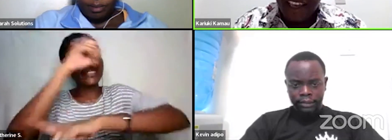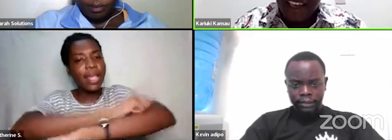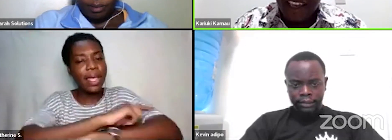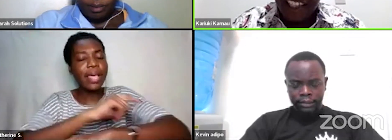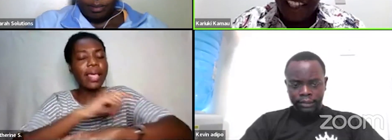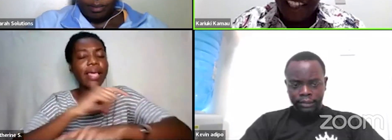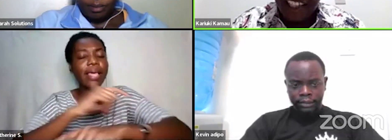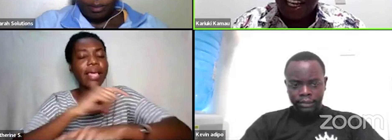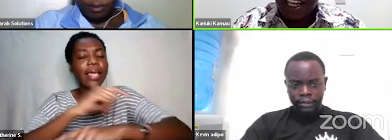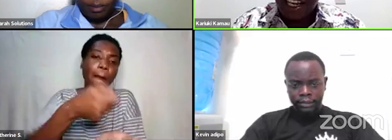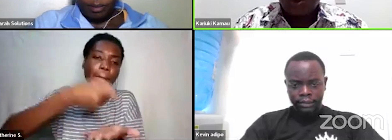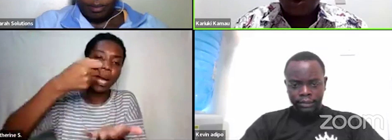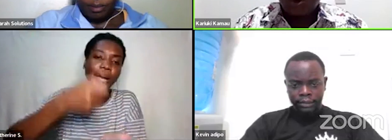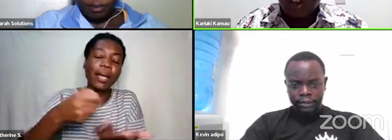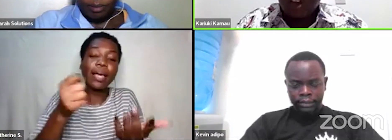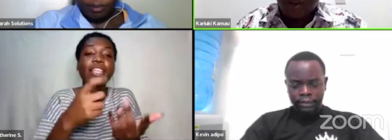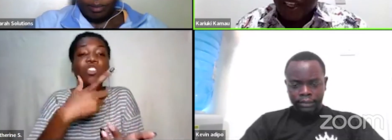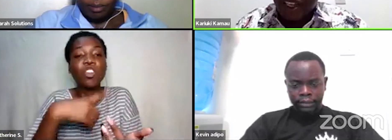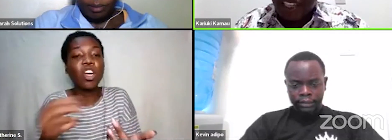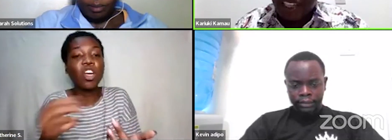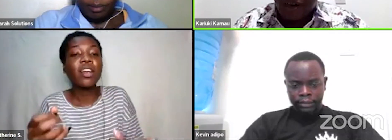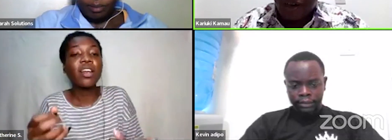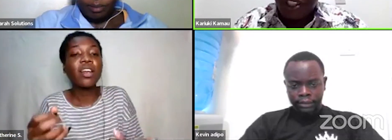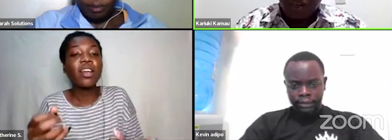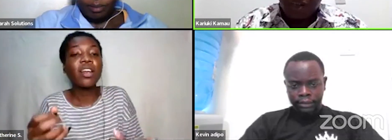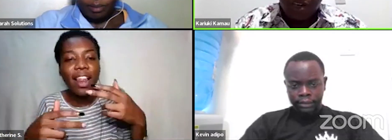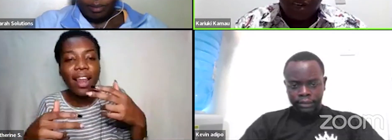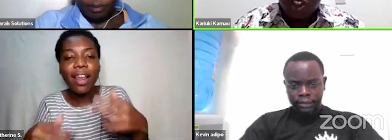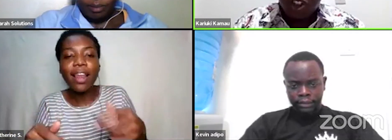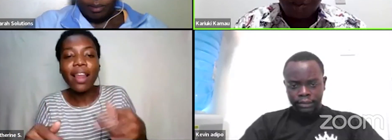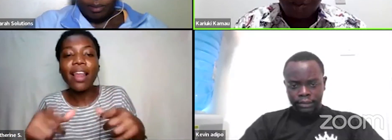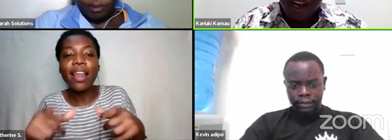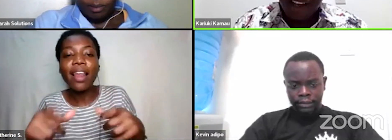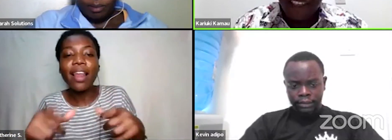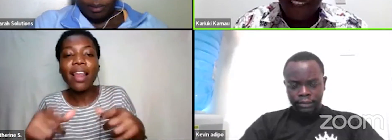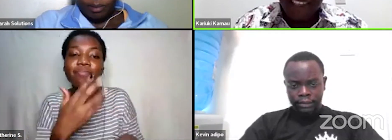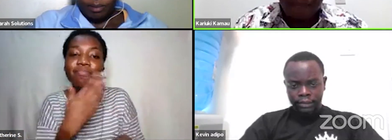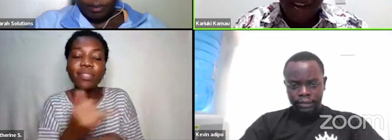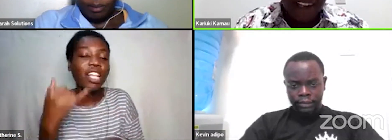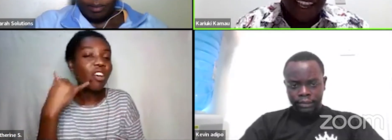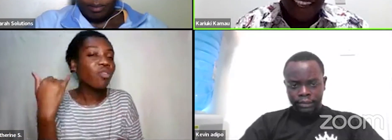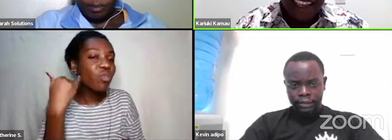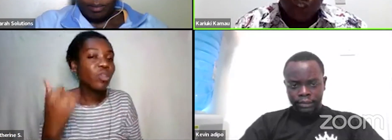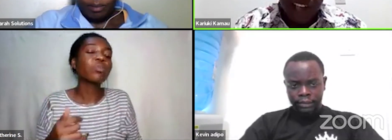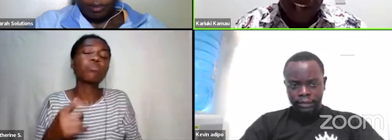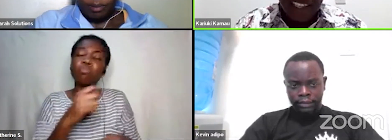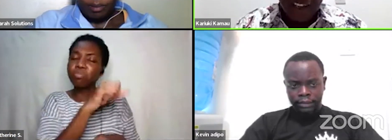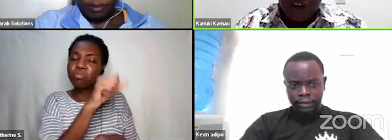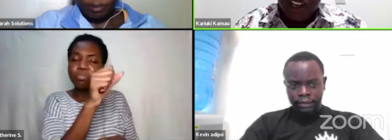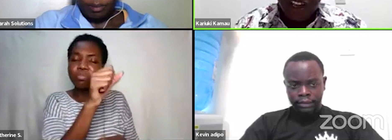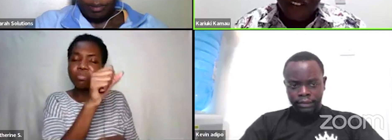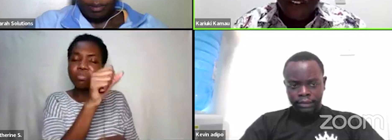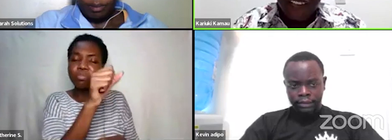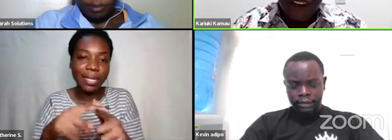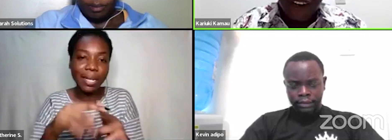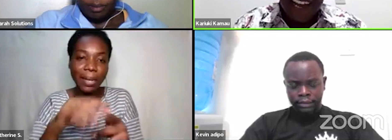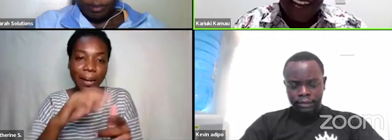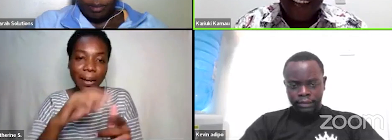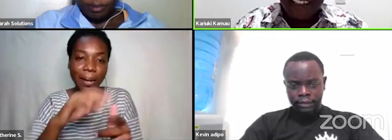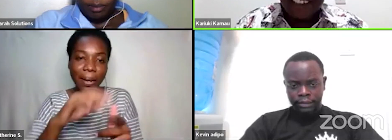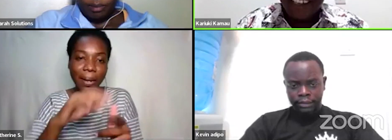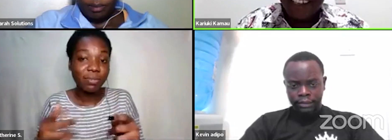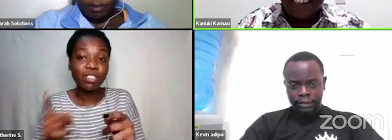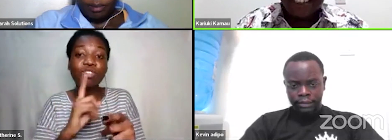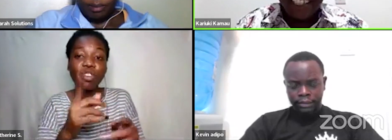went they had lunch in Nakuru, went around the Nakuru National Park, then they came back and ensured that every